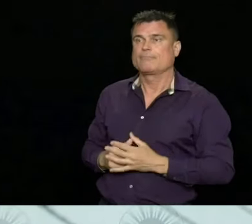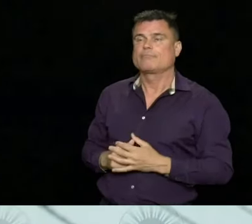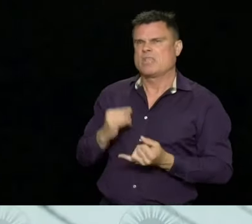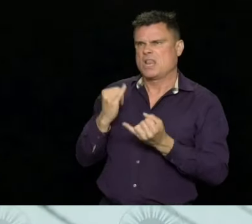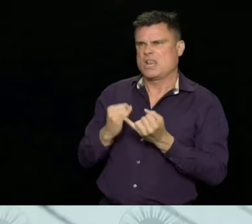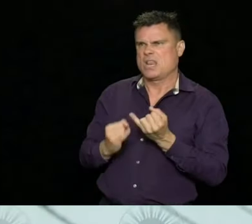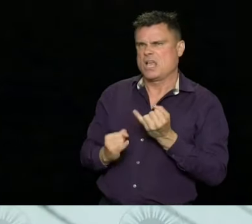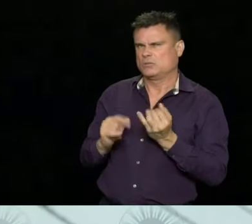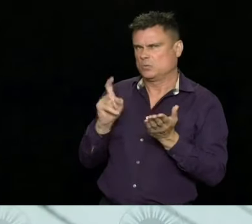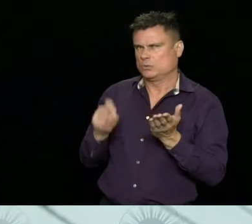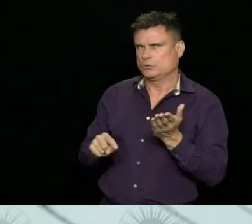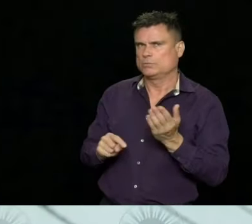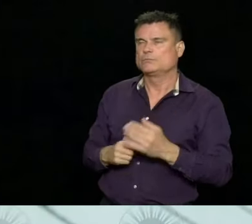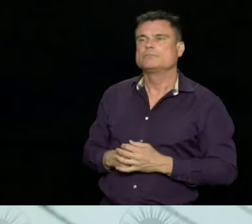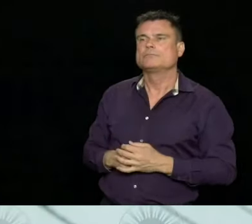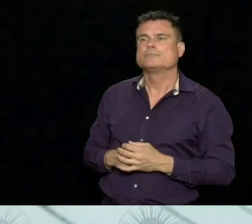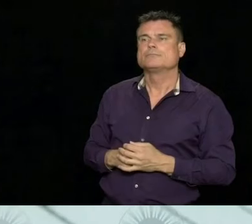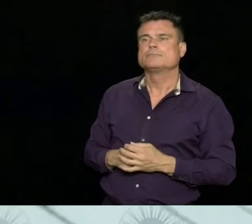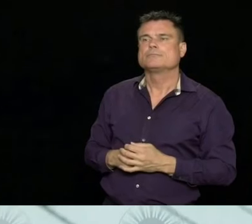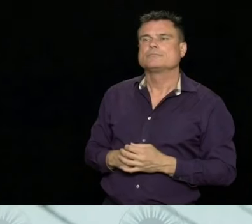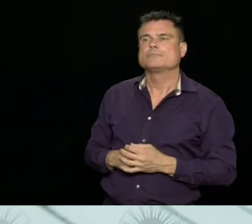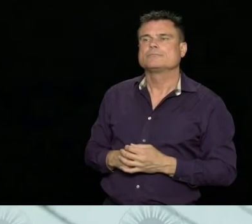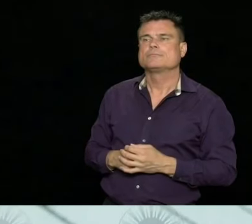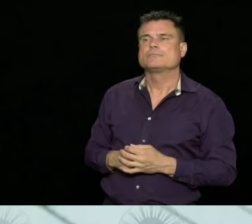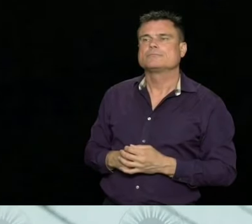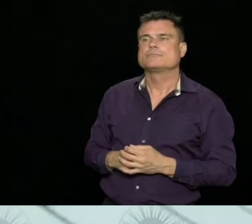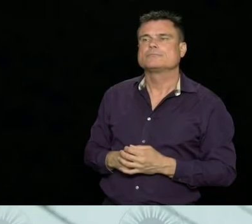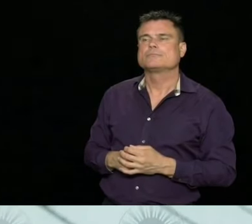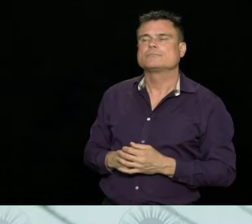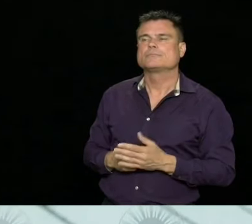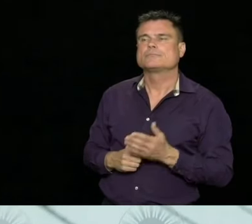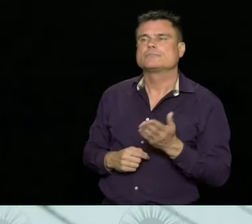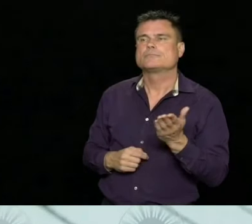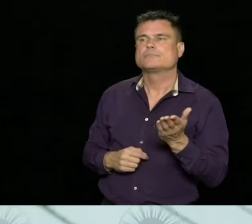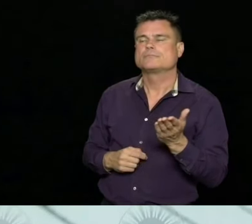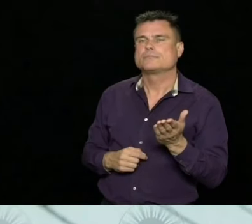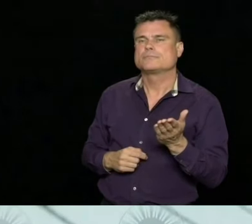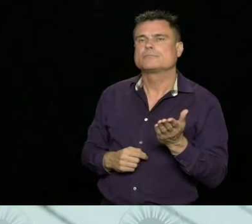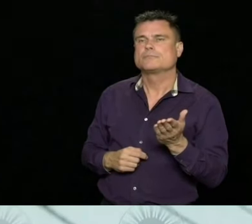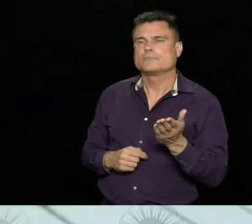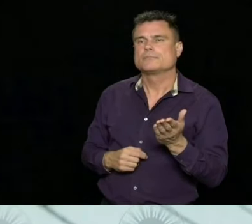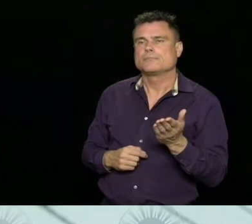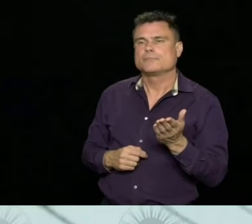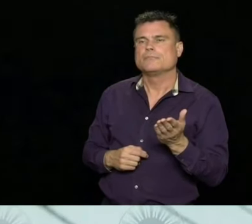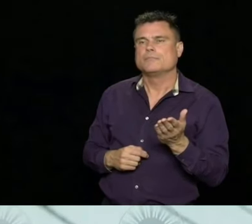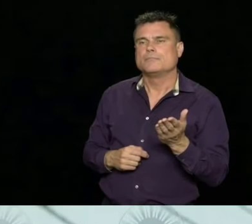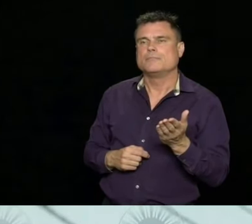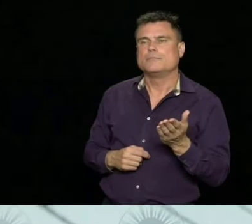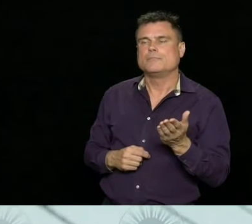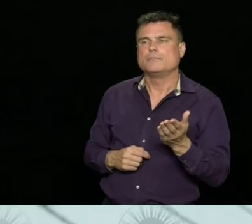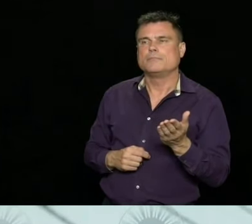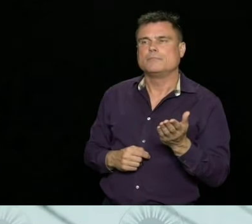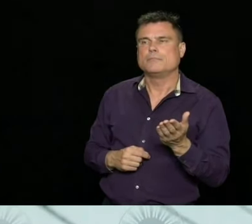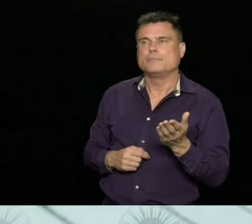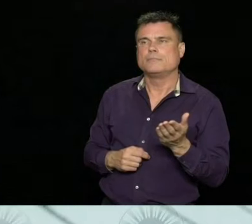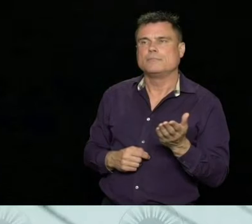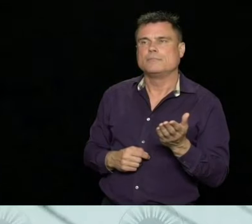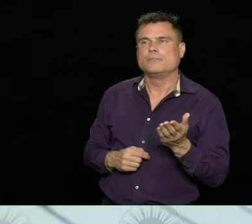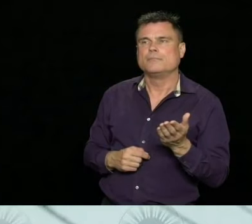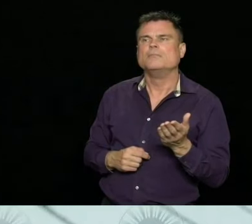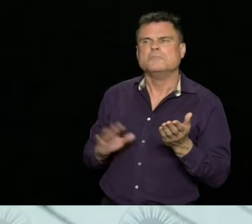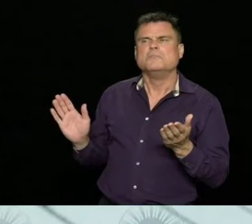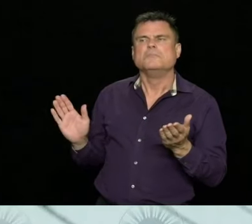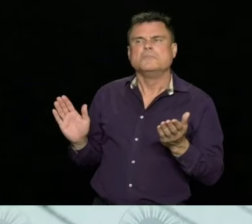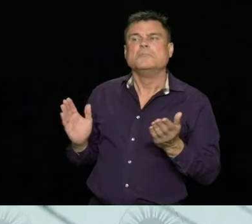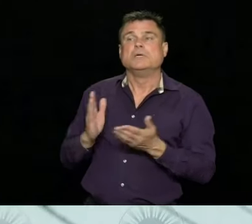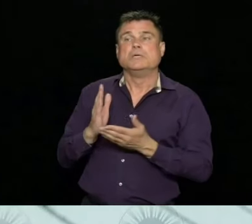Hi, Minister. Just one. So there are concerns being brought up from employers that because